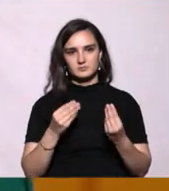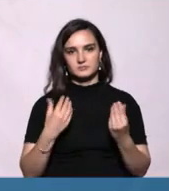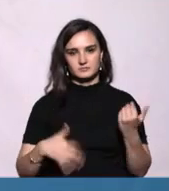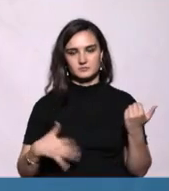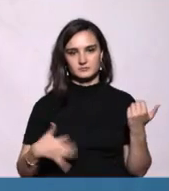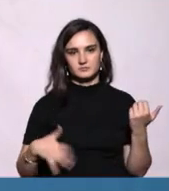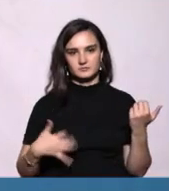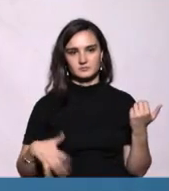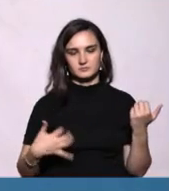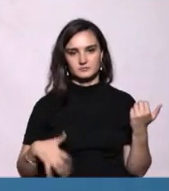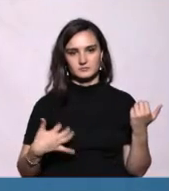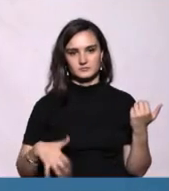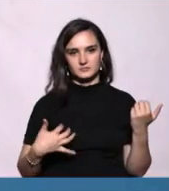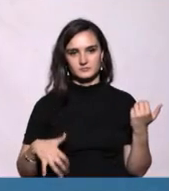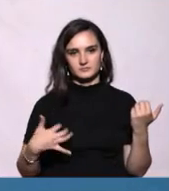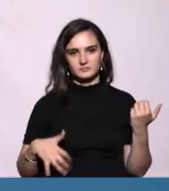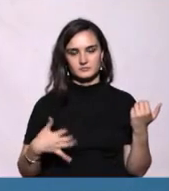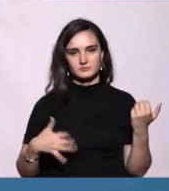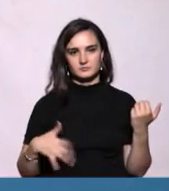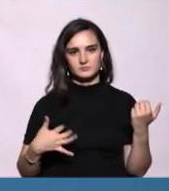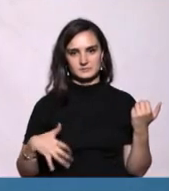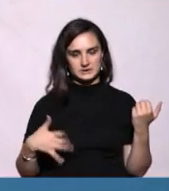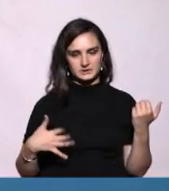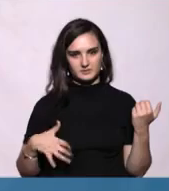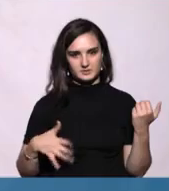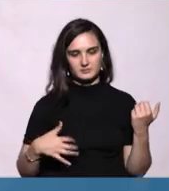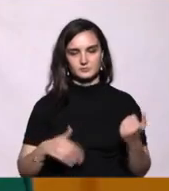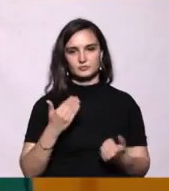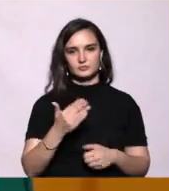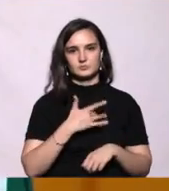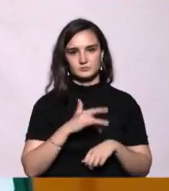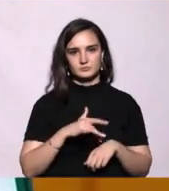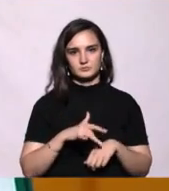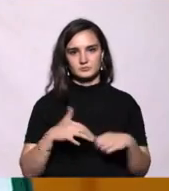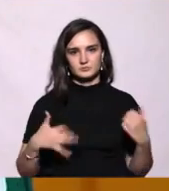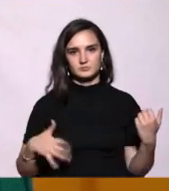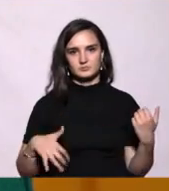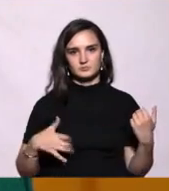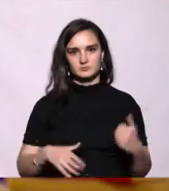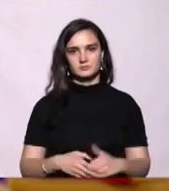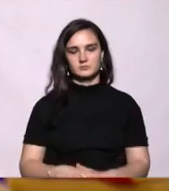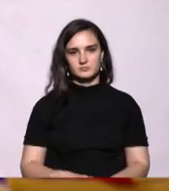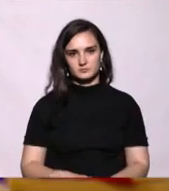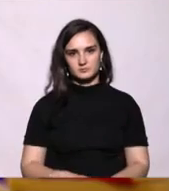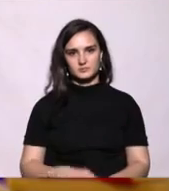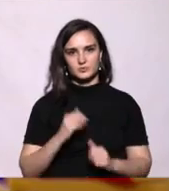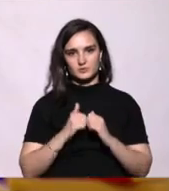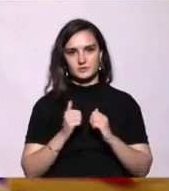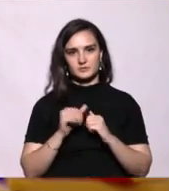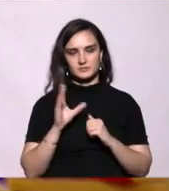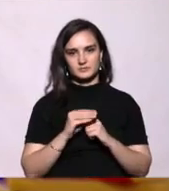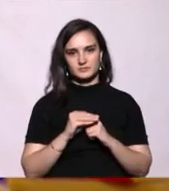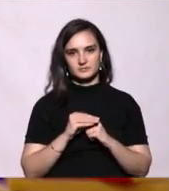guitar. Guitar as a daggora. And it is your favorite activity. I it all the time.